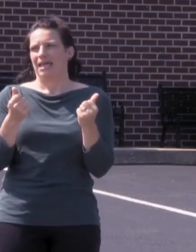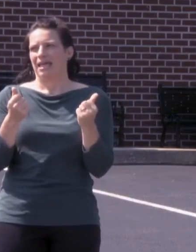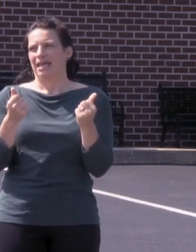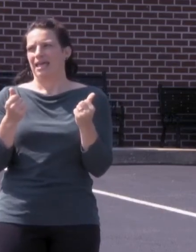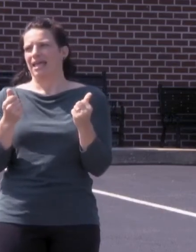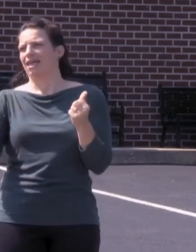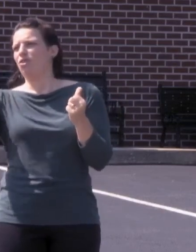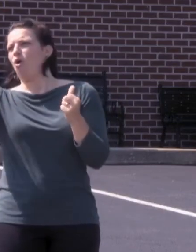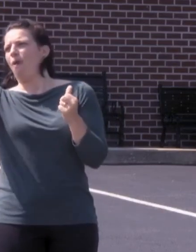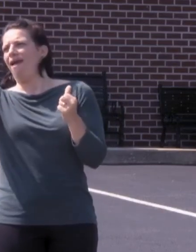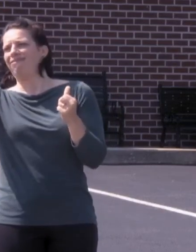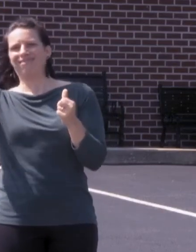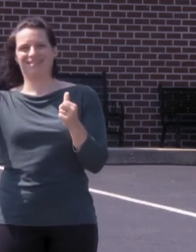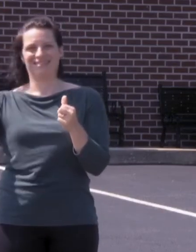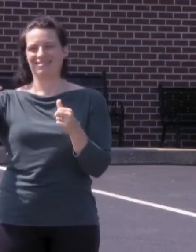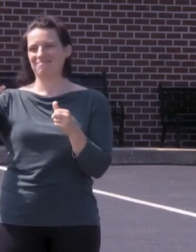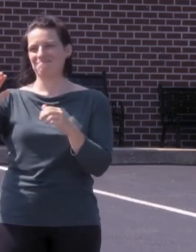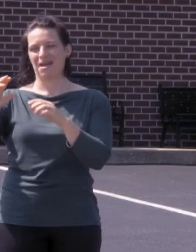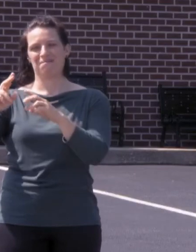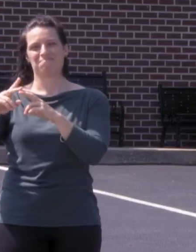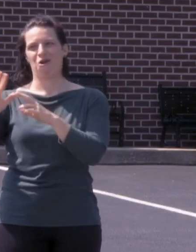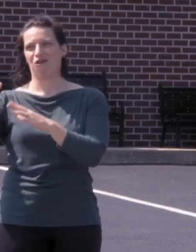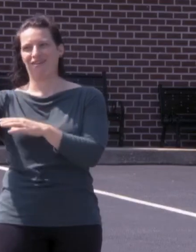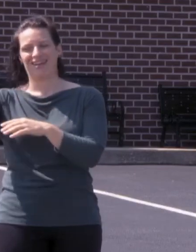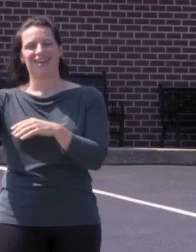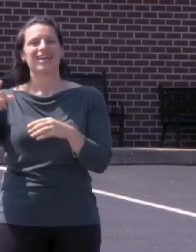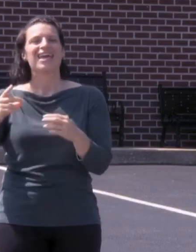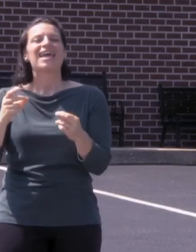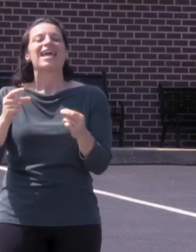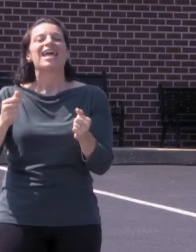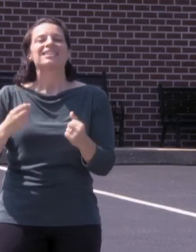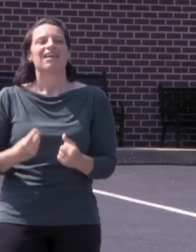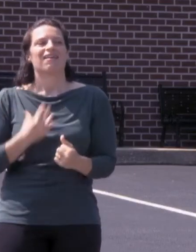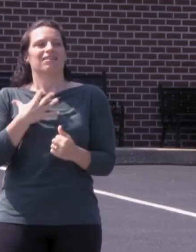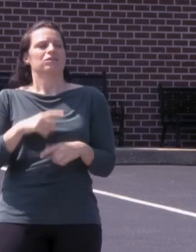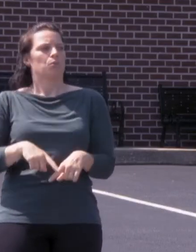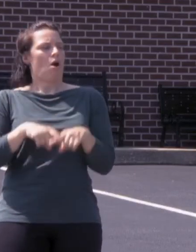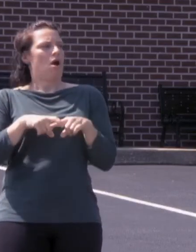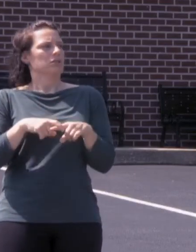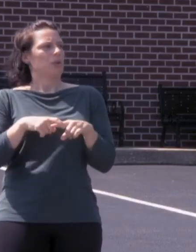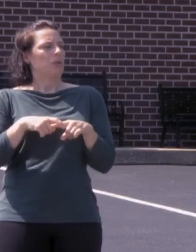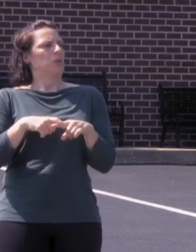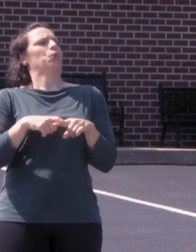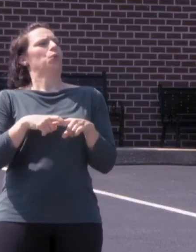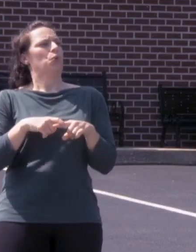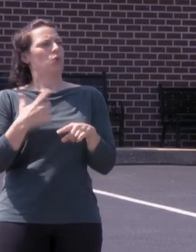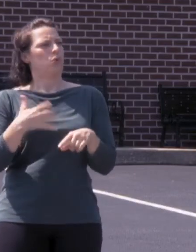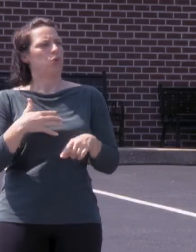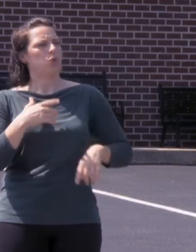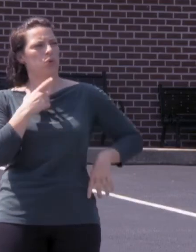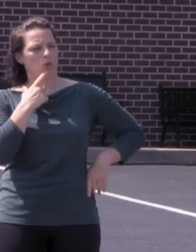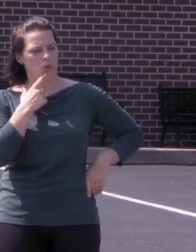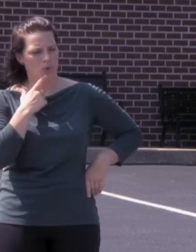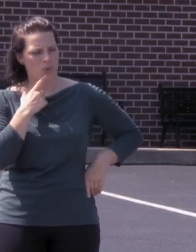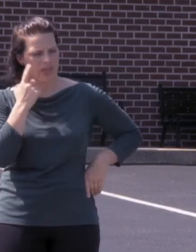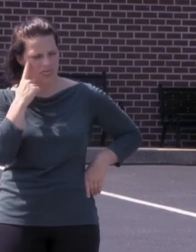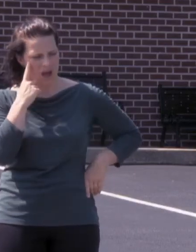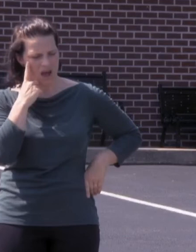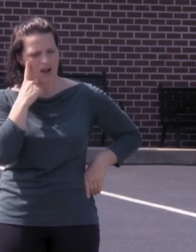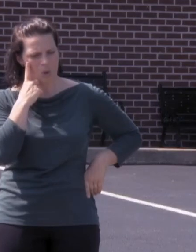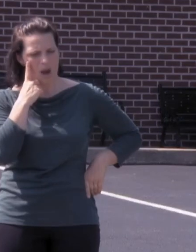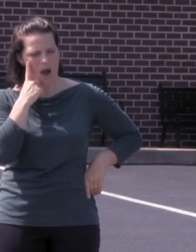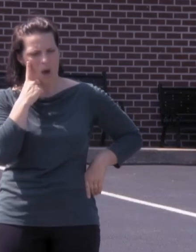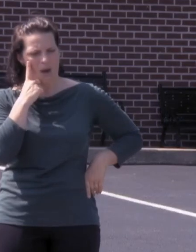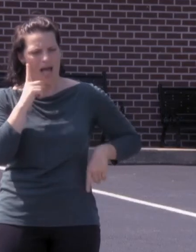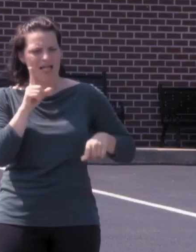him a wave over there for me, it instantly made us all take pause. It instantly made us think. Literally